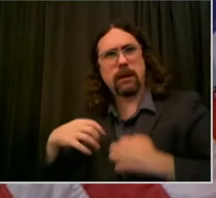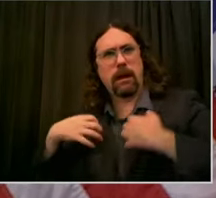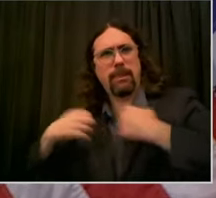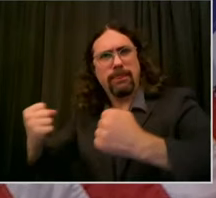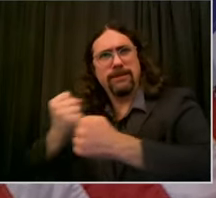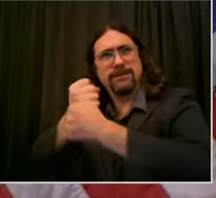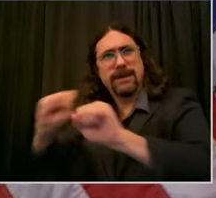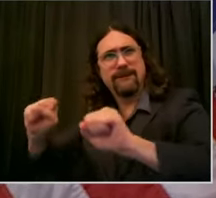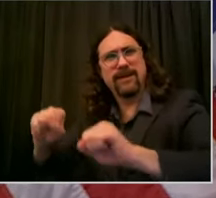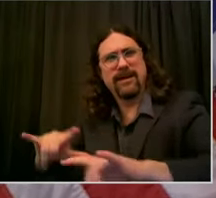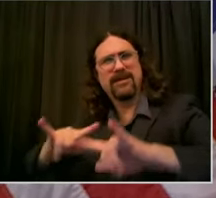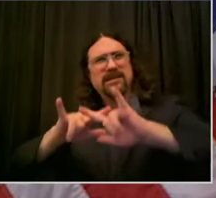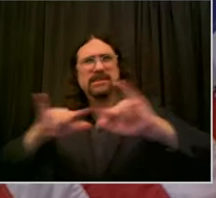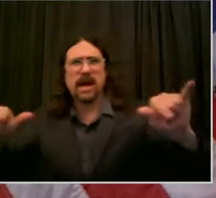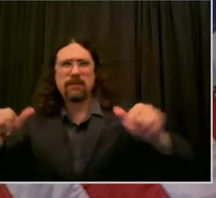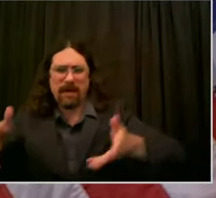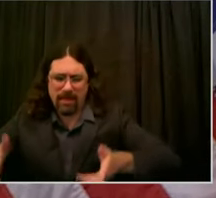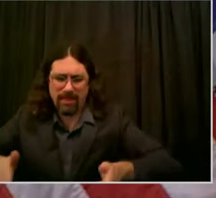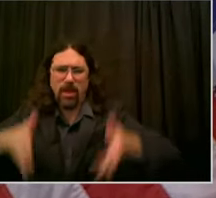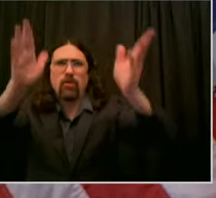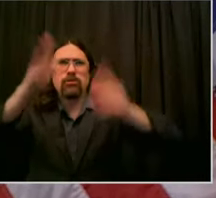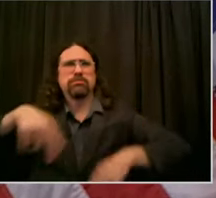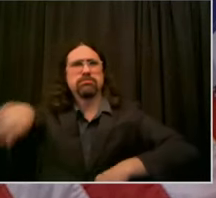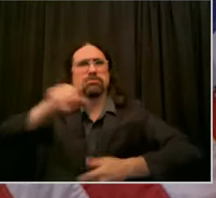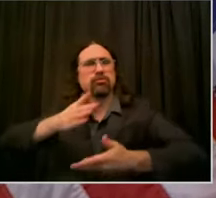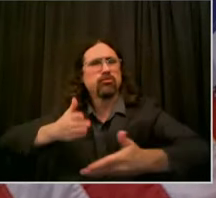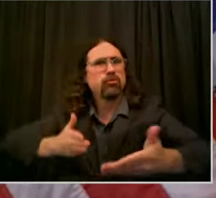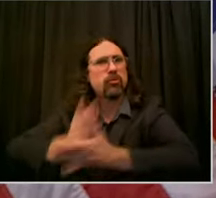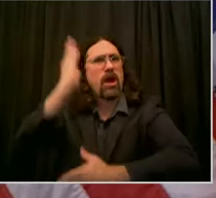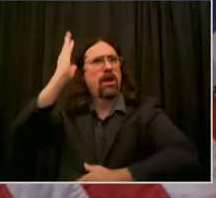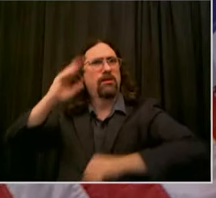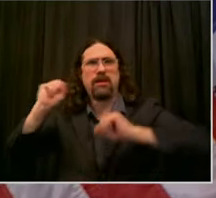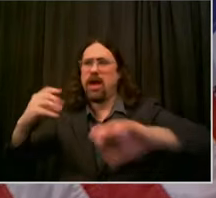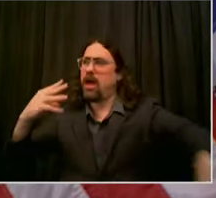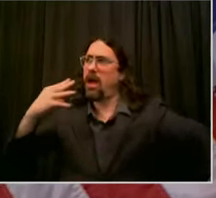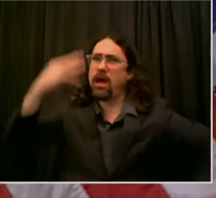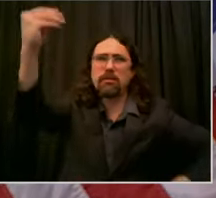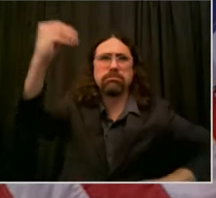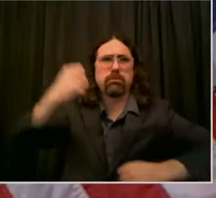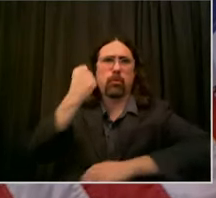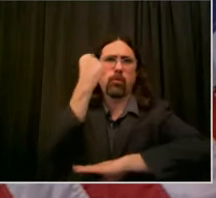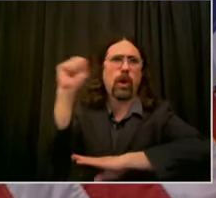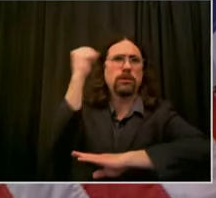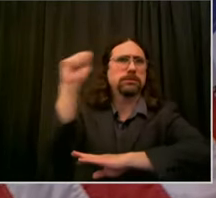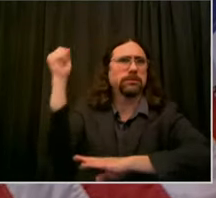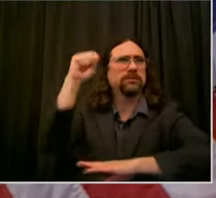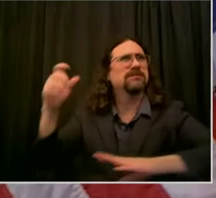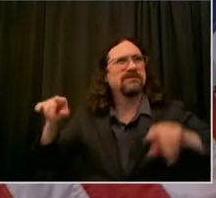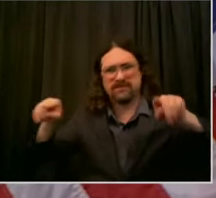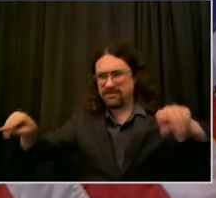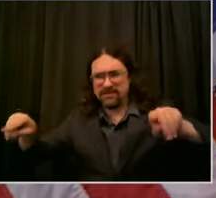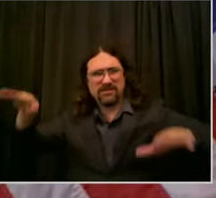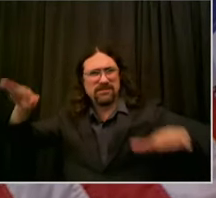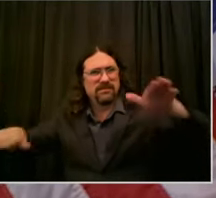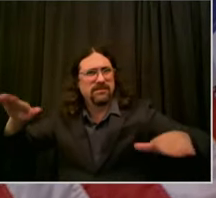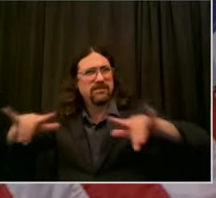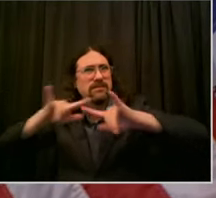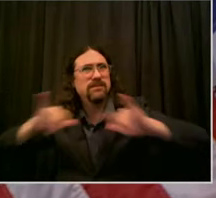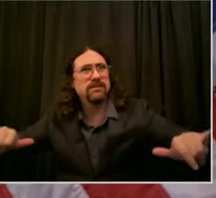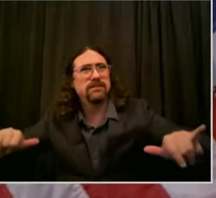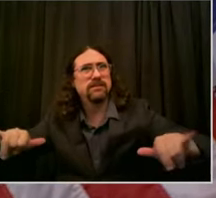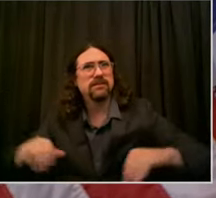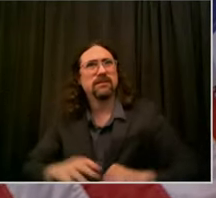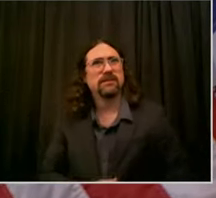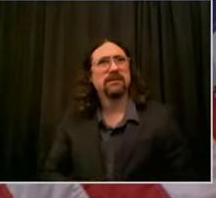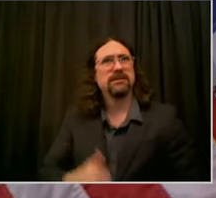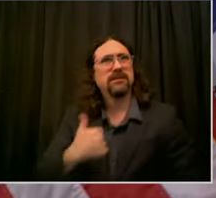this incessantly. And as I said, First Deputy Mayor Dean Fulahan, thank him for all the work he's done. I want to thank Chief